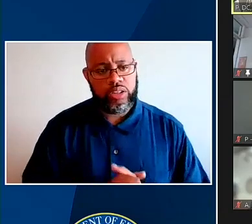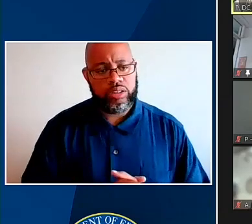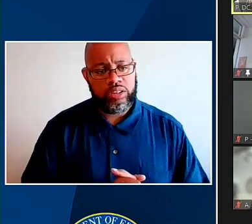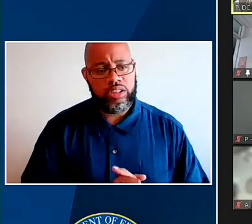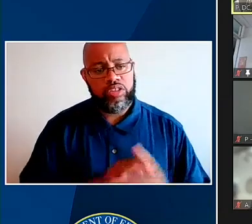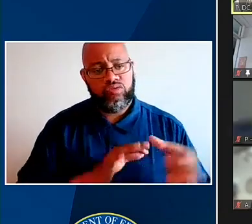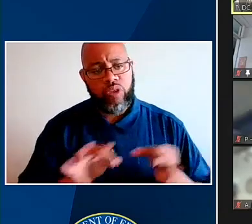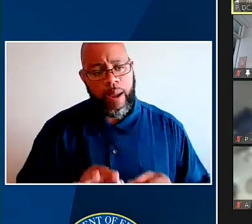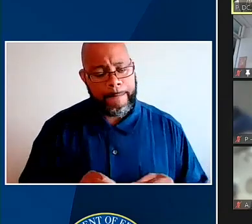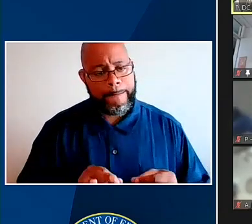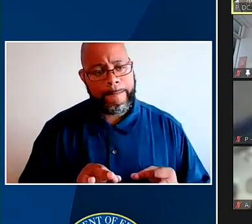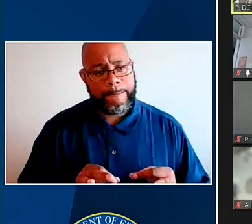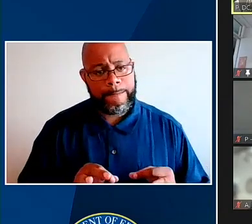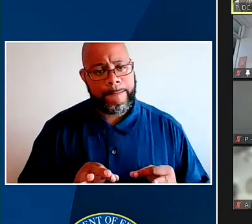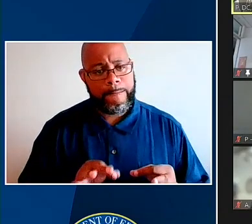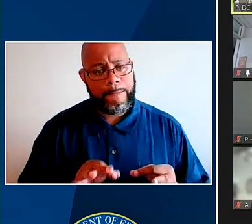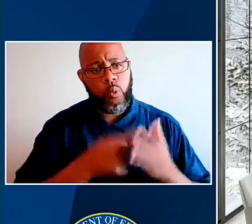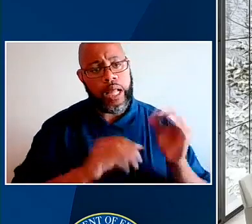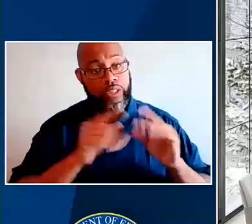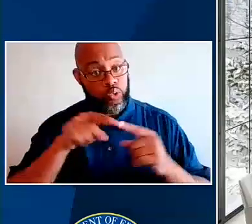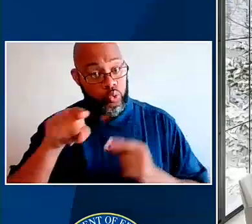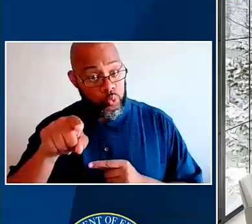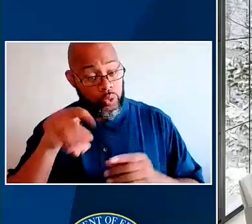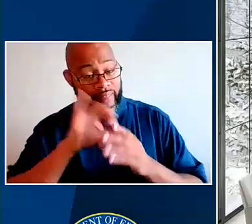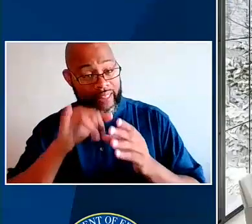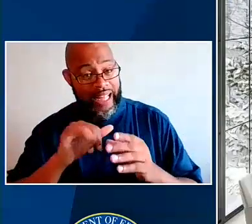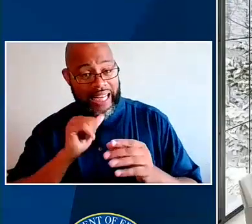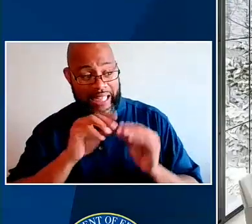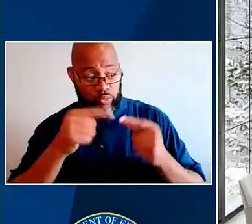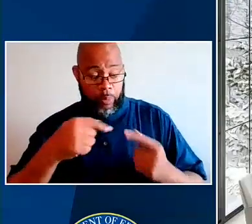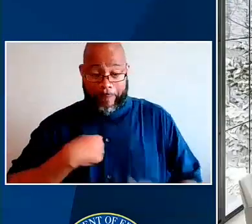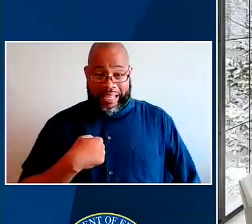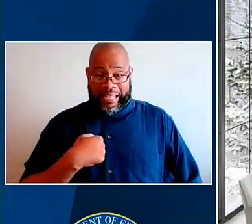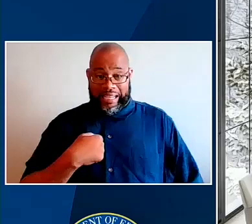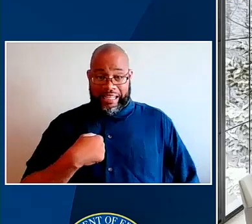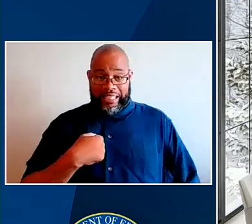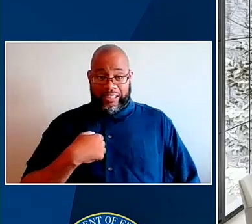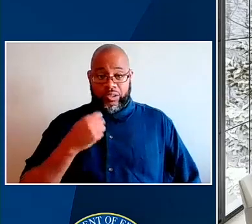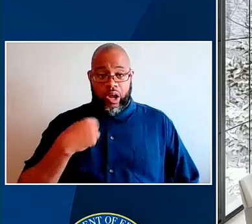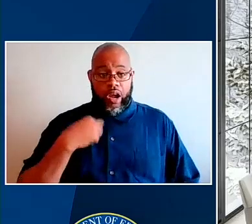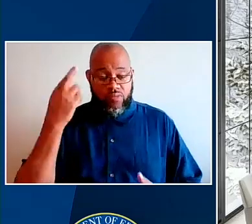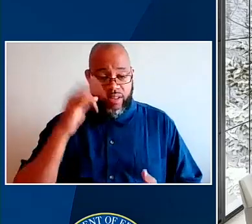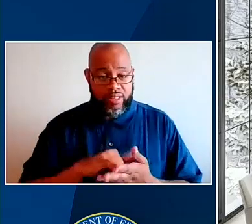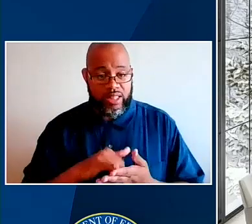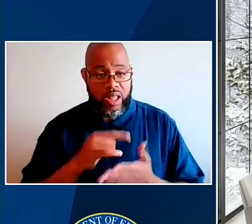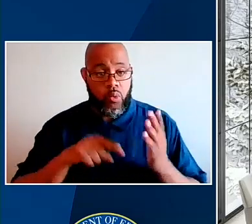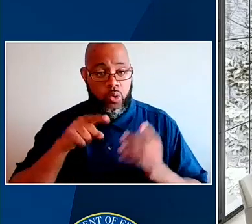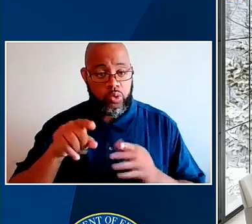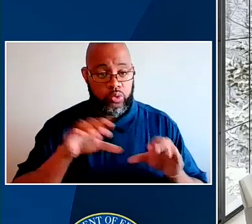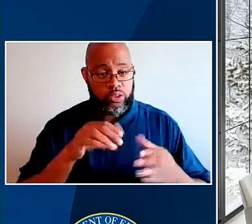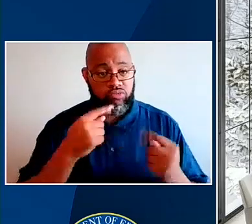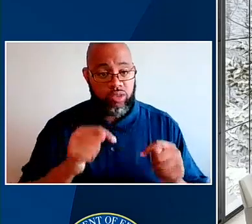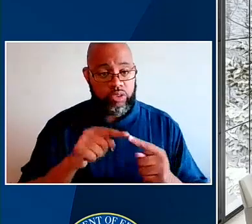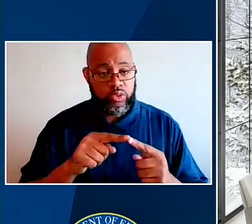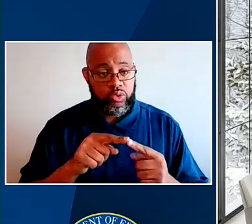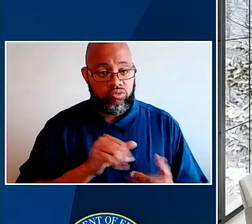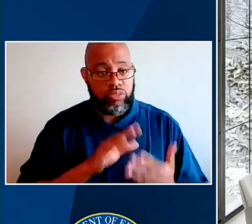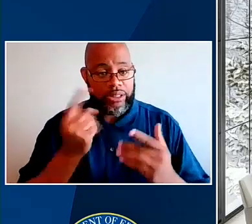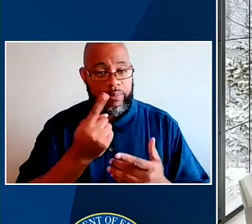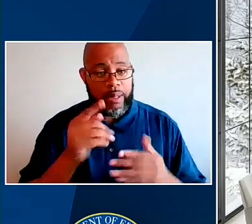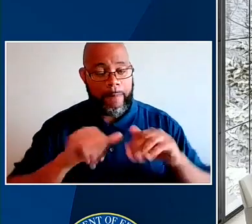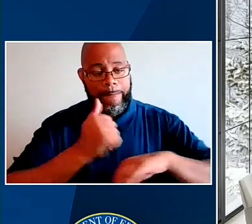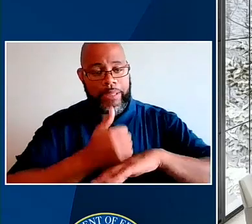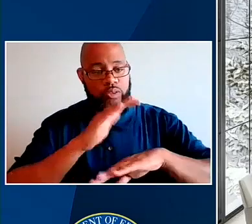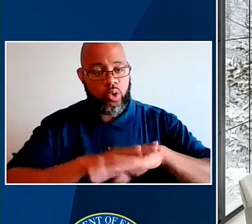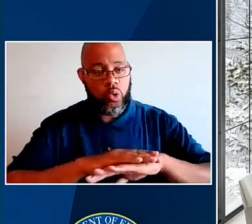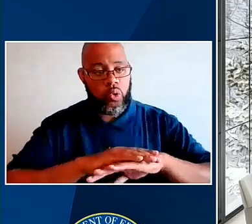describe. What's clear to you isn't necessarily clear to me. And so I realize that what you're doing is trying to address something based on a